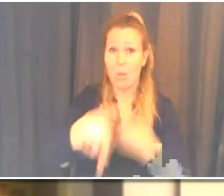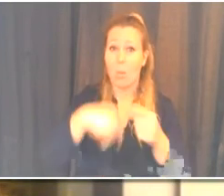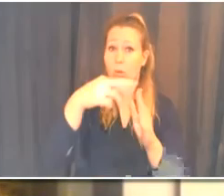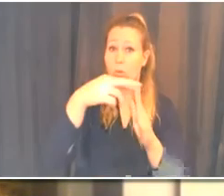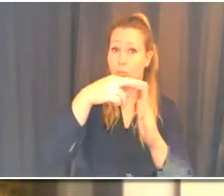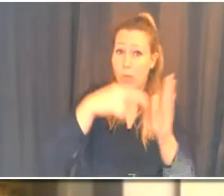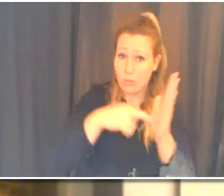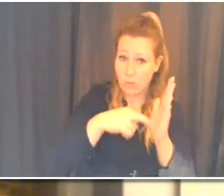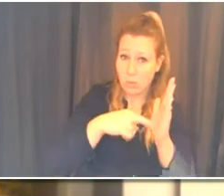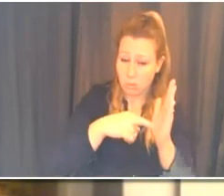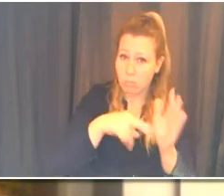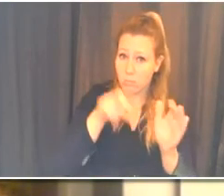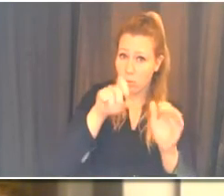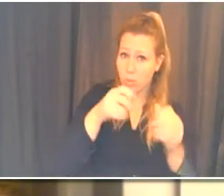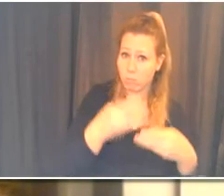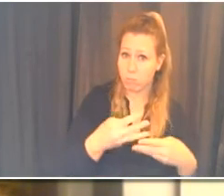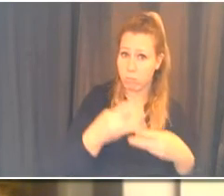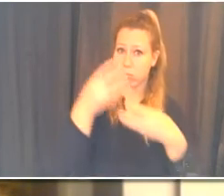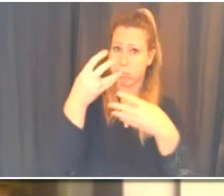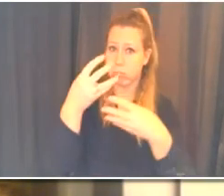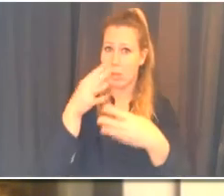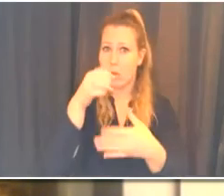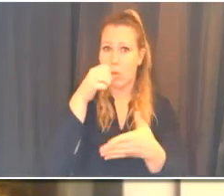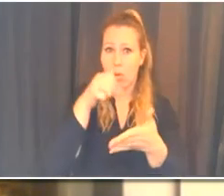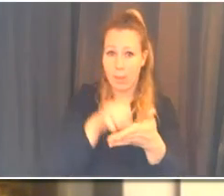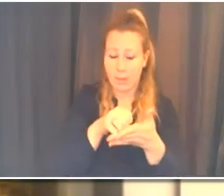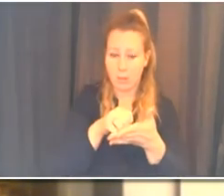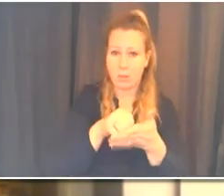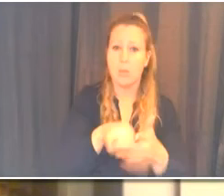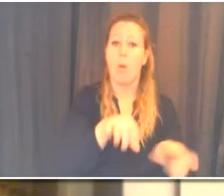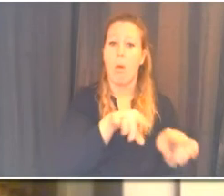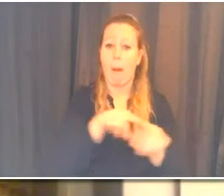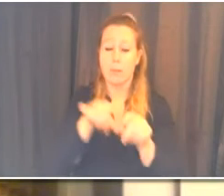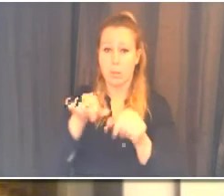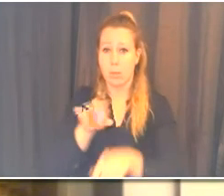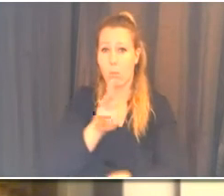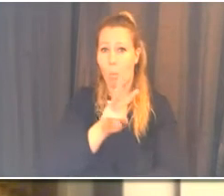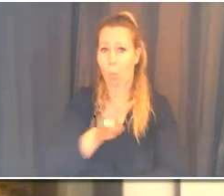boxed you're on mute if we could unmute